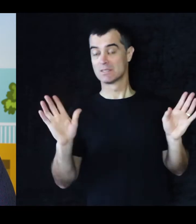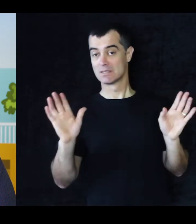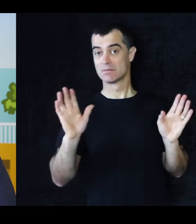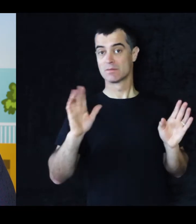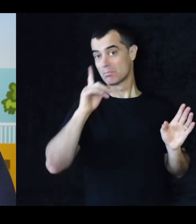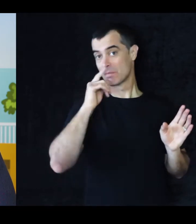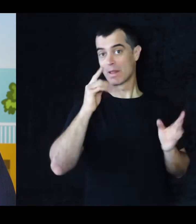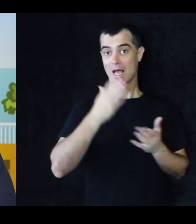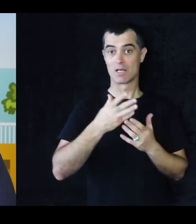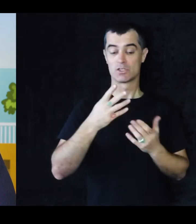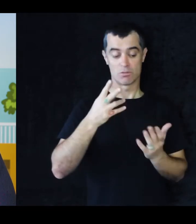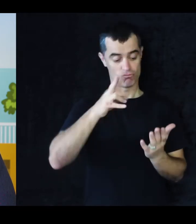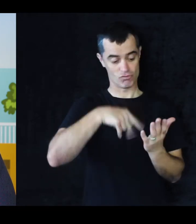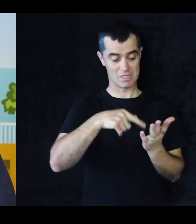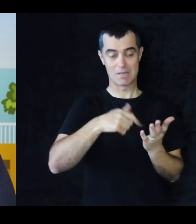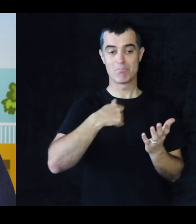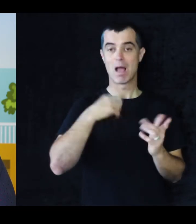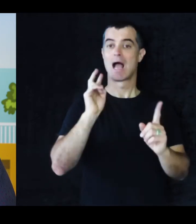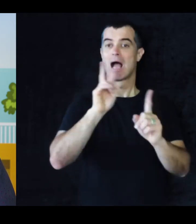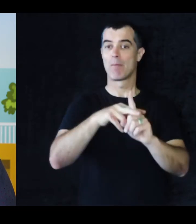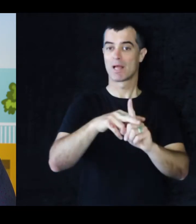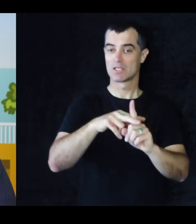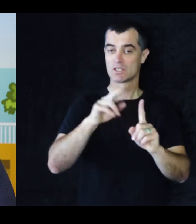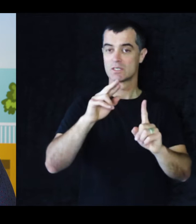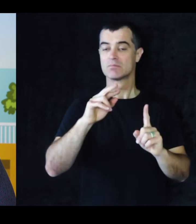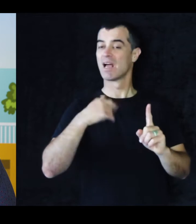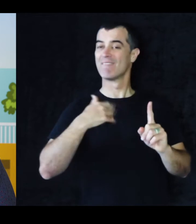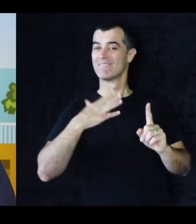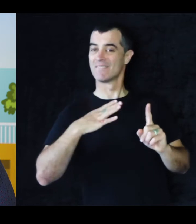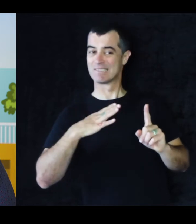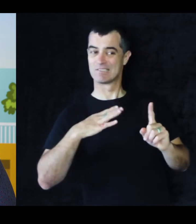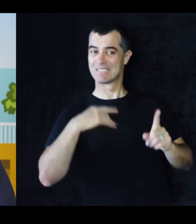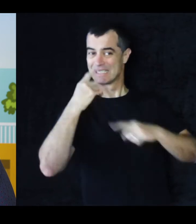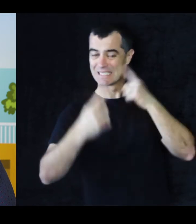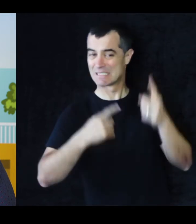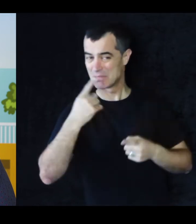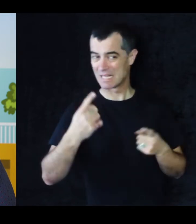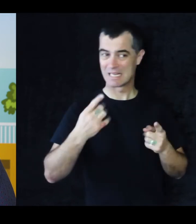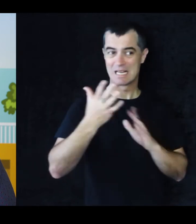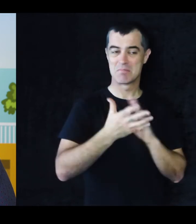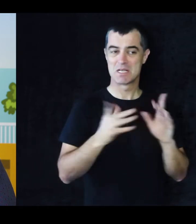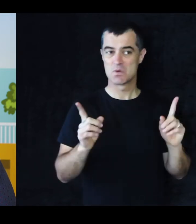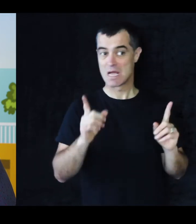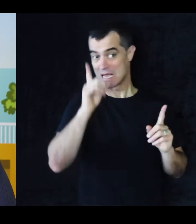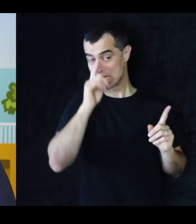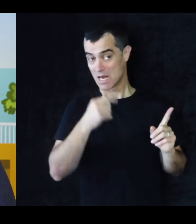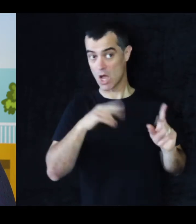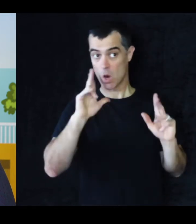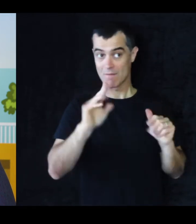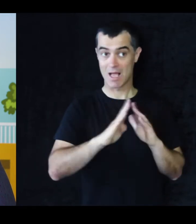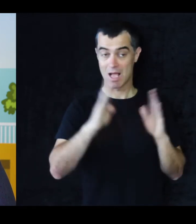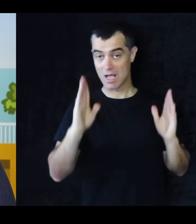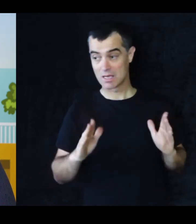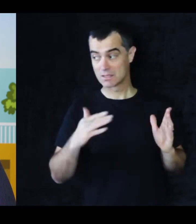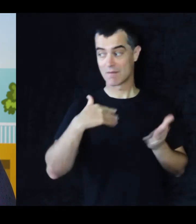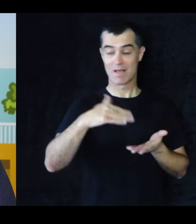becomes apparent immediately when people are actually looking at my application. And for me, I feel like I need to explain, all right, what does this mean in terms